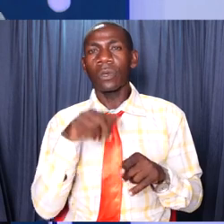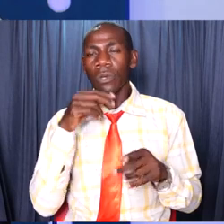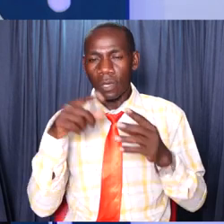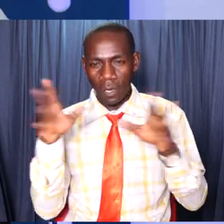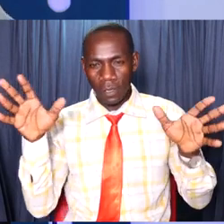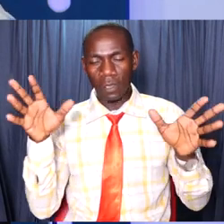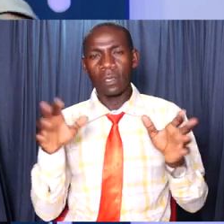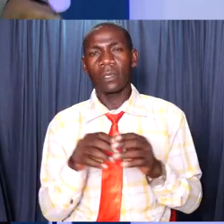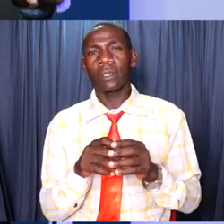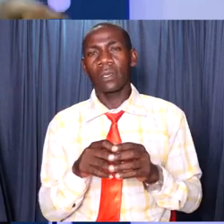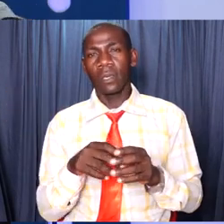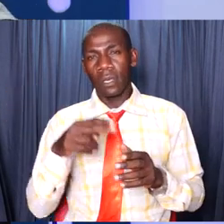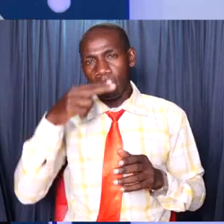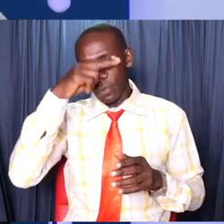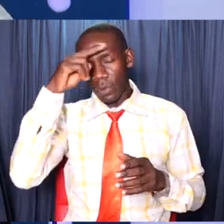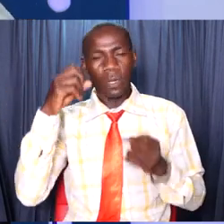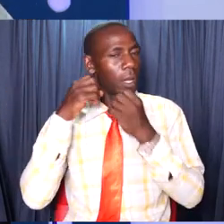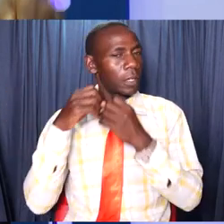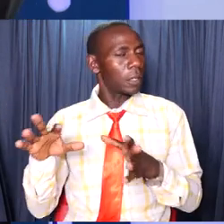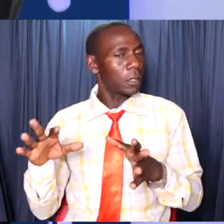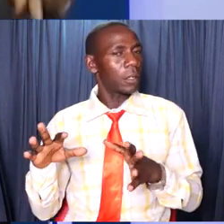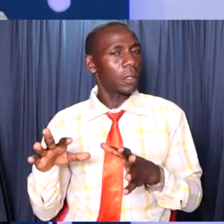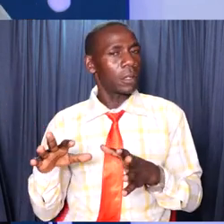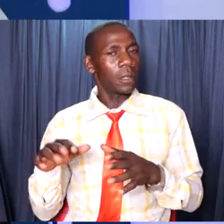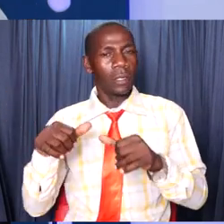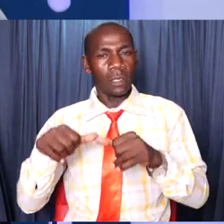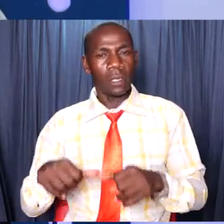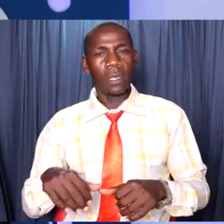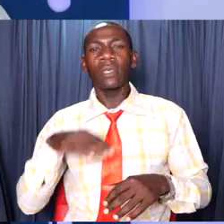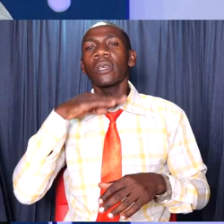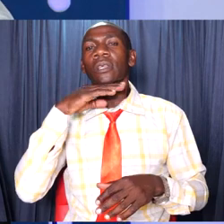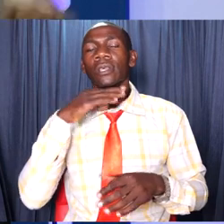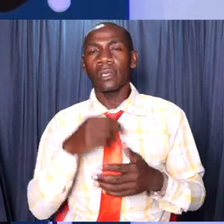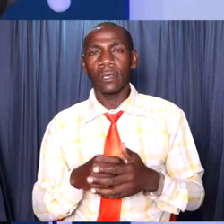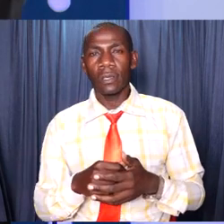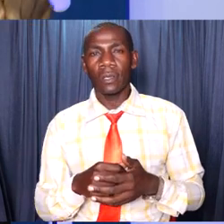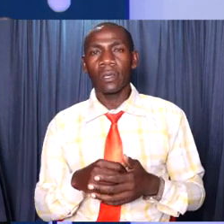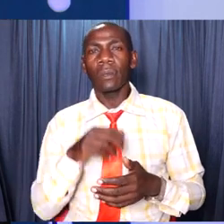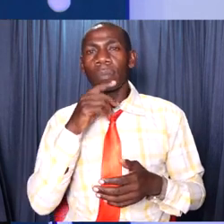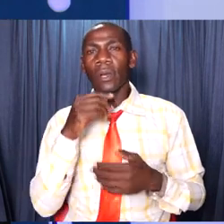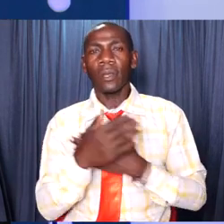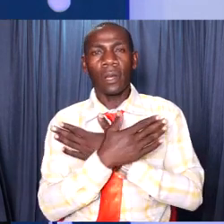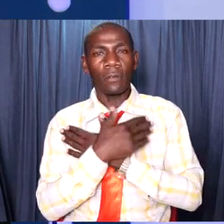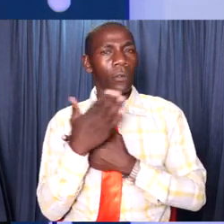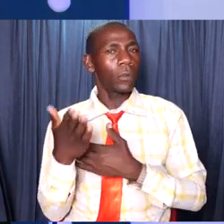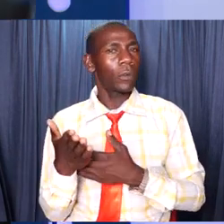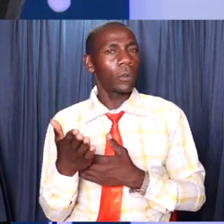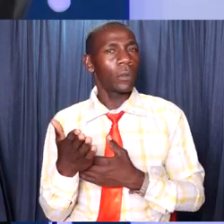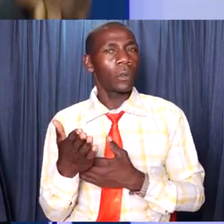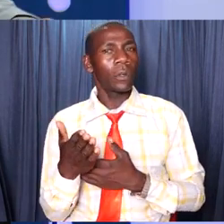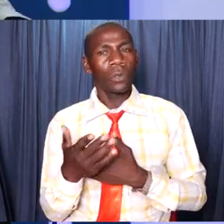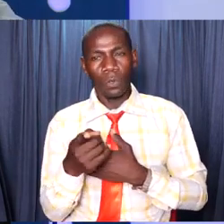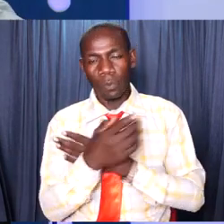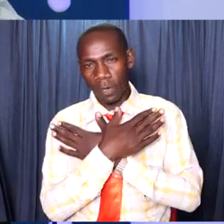Usichukie. Don't hate. Mana mwenye chuki. Because one with hatred abides in death, not in life. Whether one will love you,